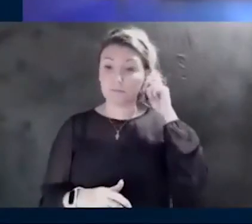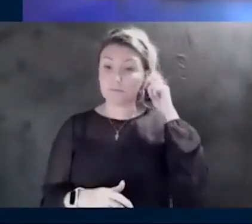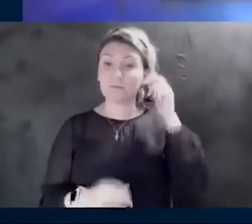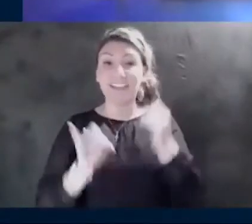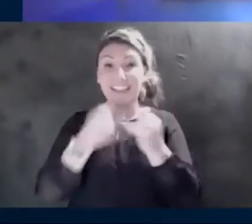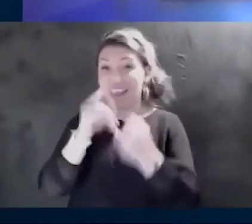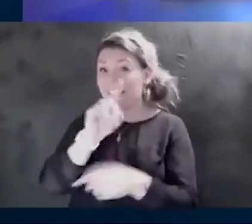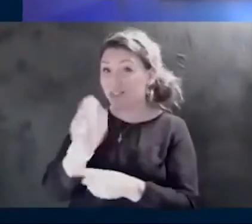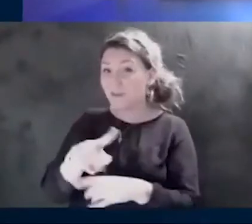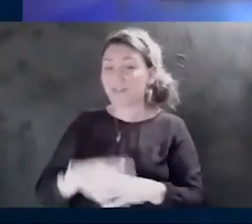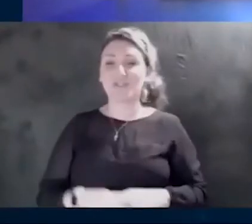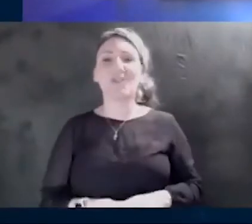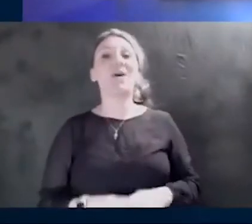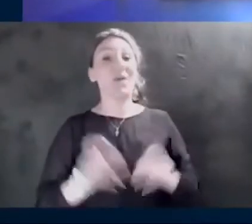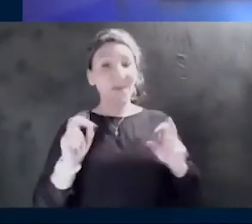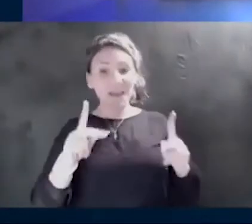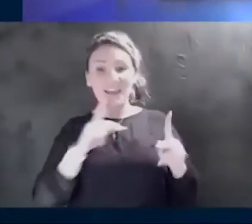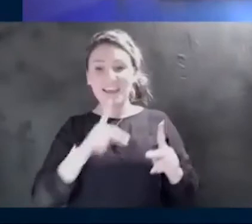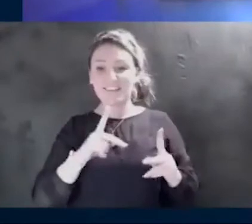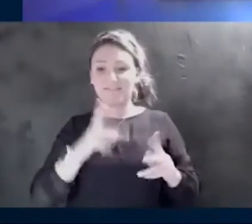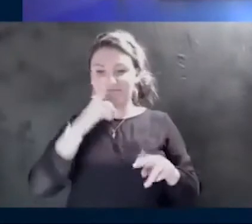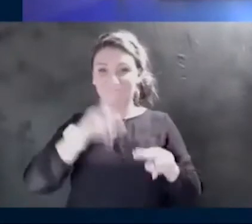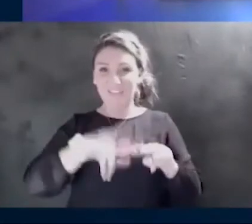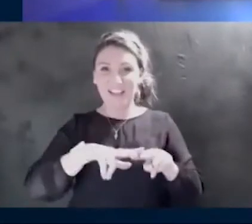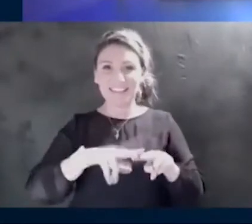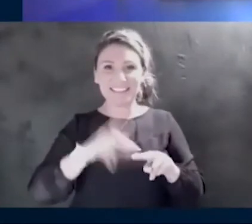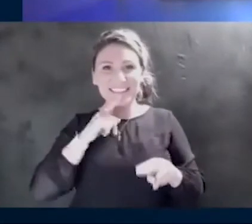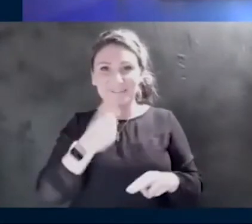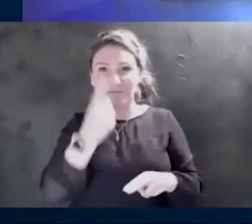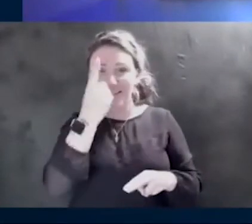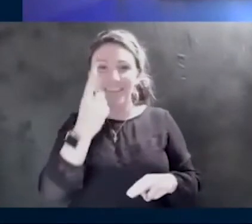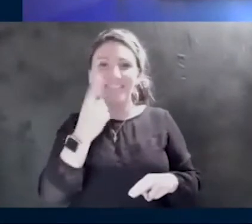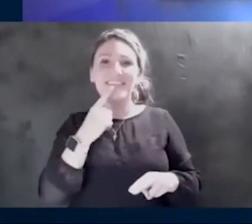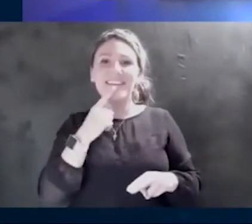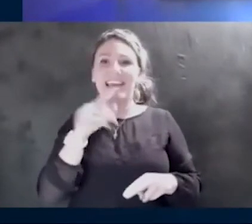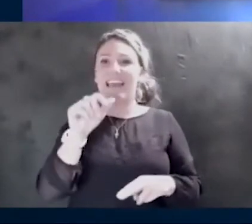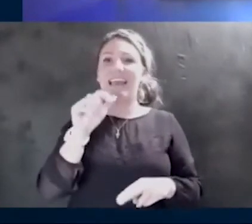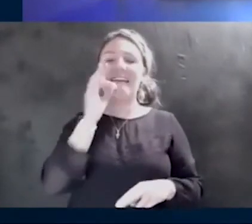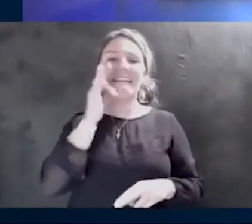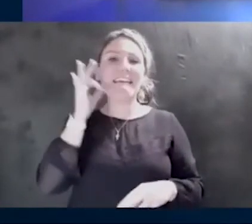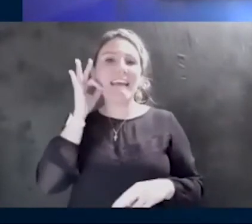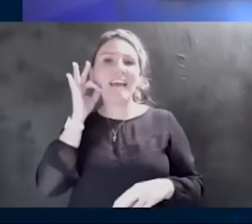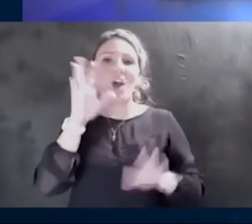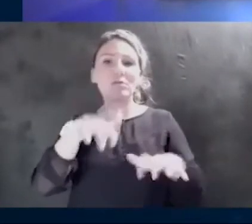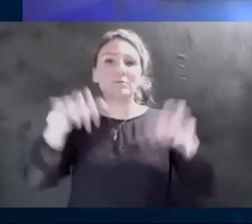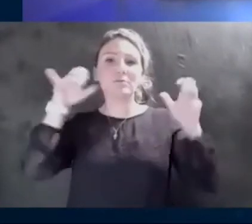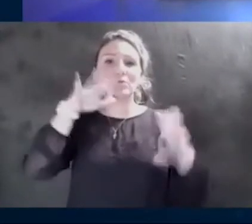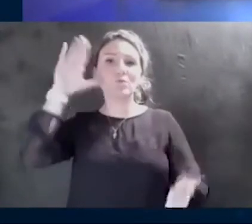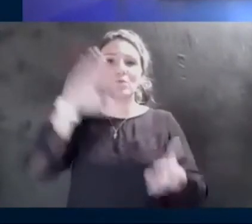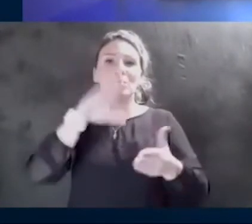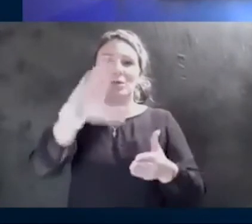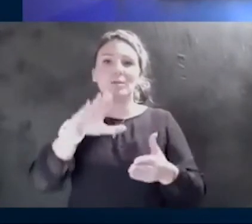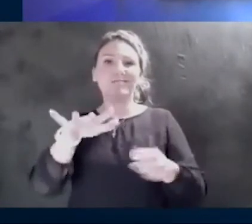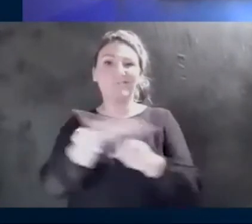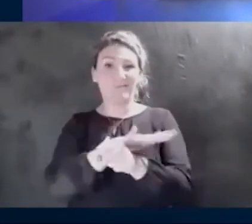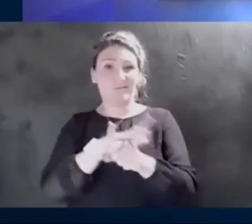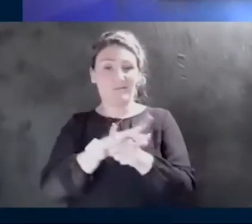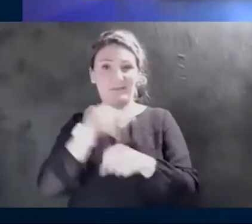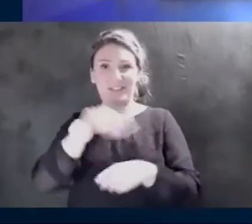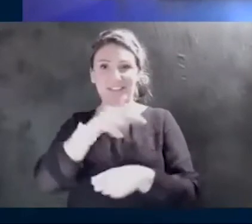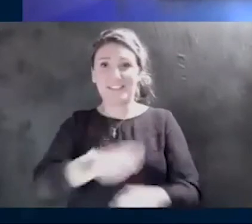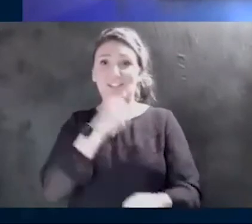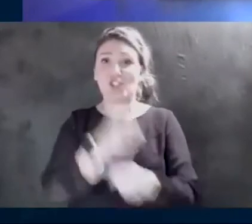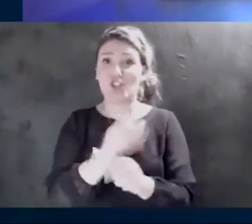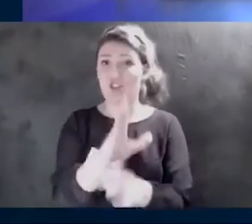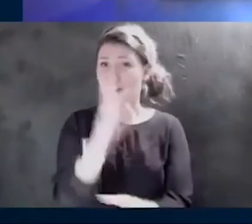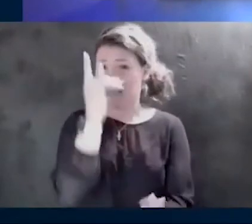Oh, okay. Well, this is fun. Do you think that Arrowhead will have to reduce its capacity this year? What are your thoughts? Don't give us the